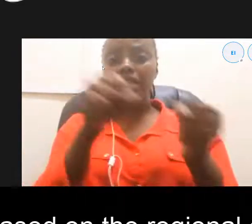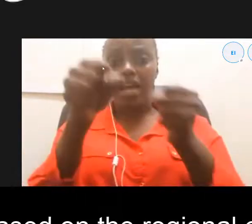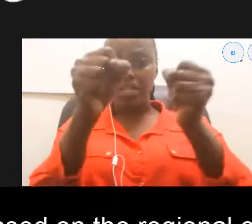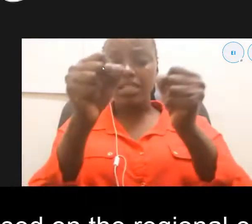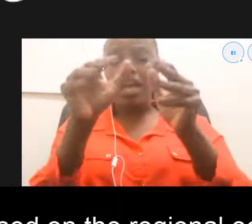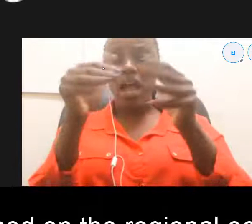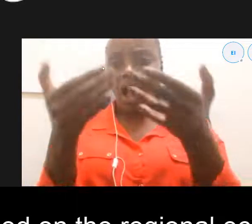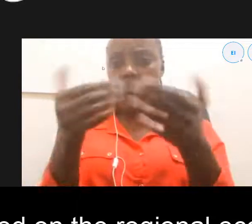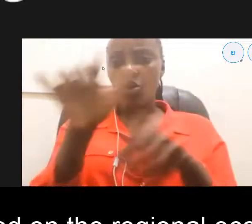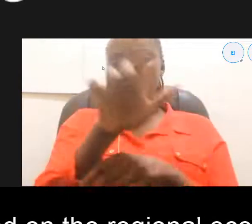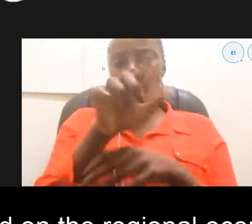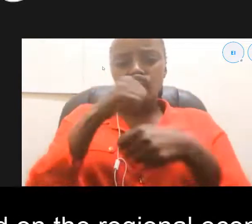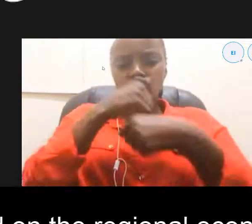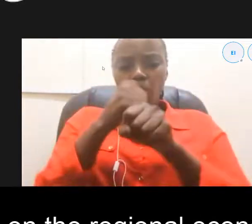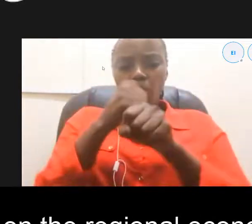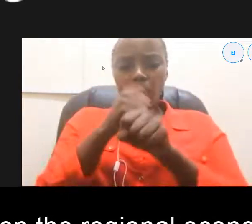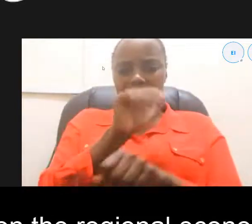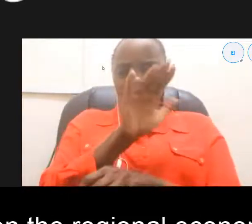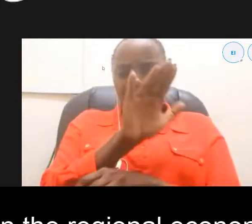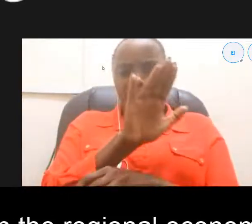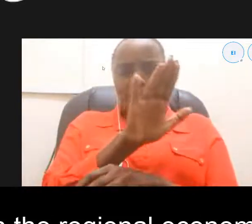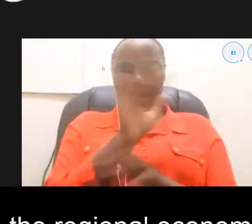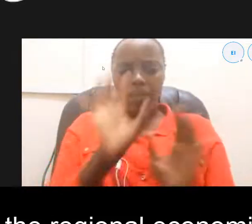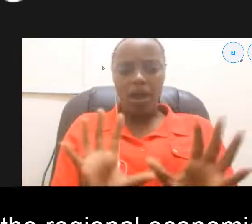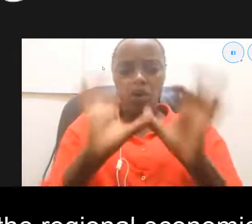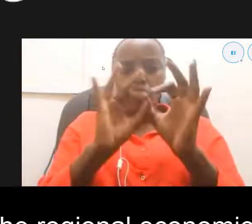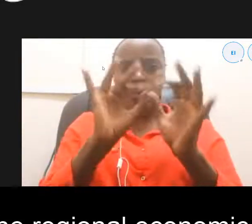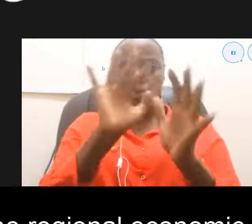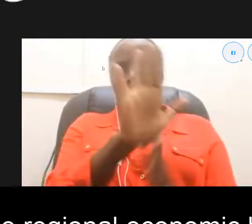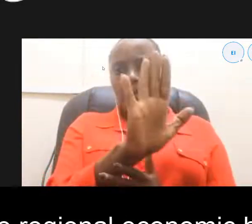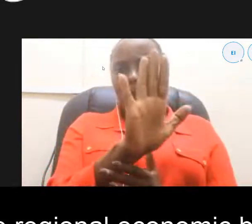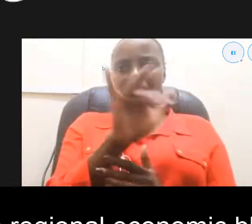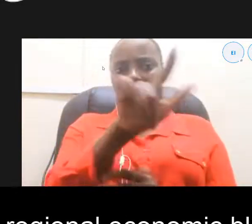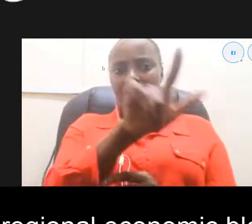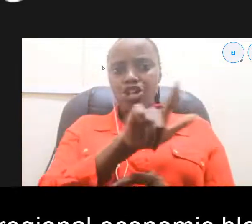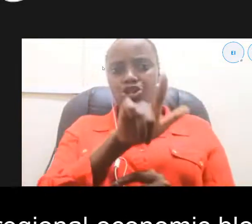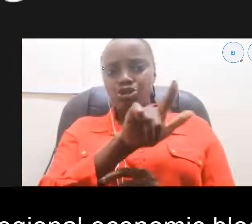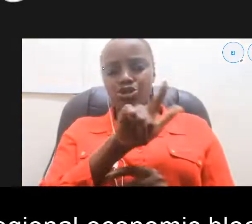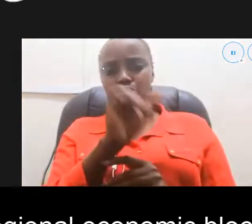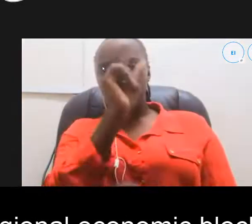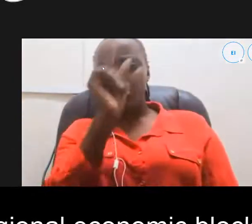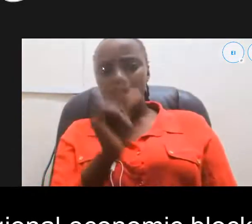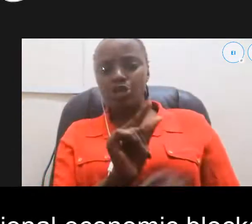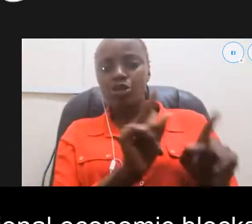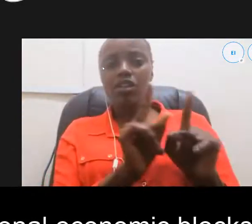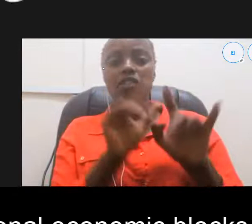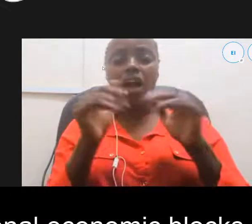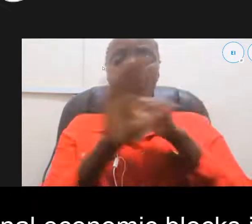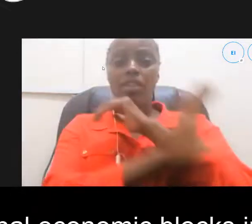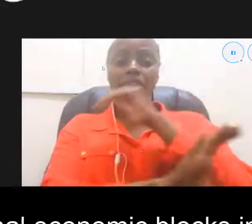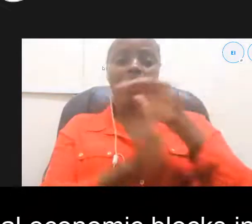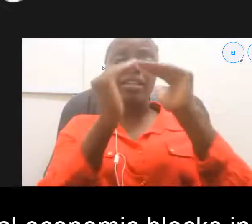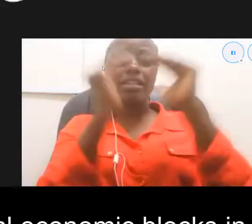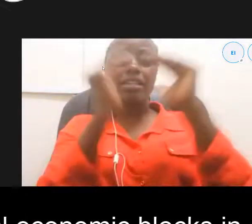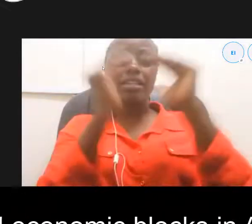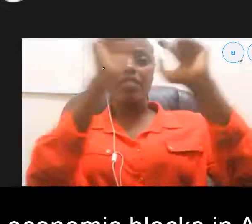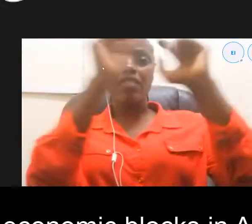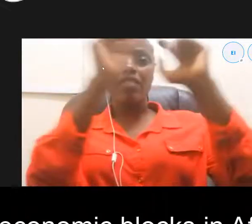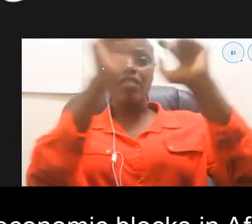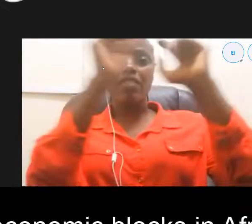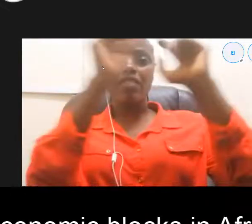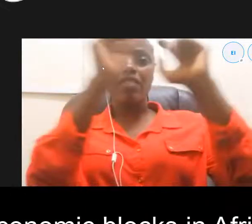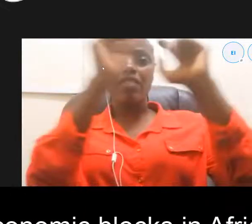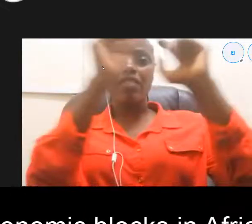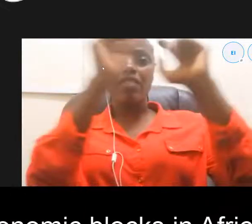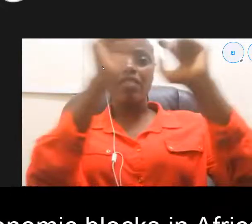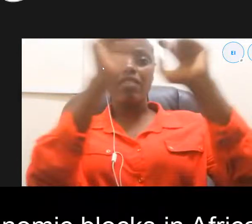localize them. How then do we go back at the different regions and different country level to localize some of these resolutions